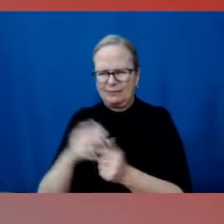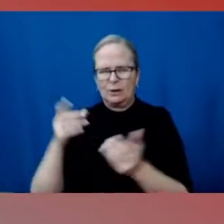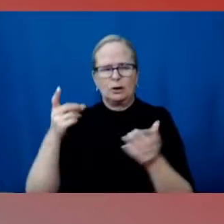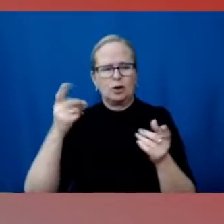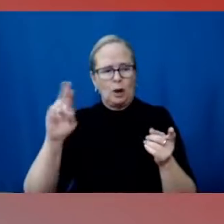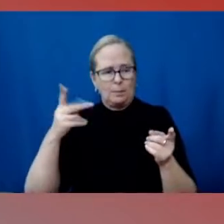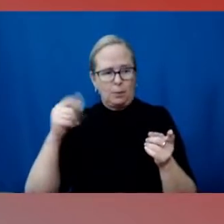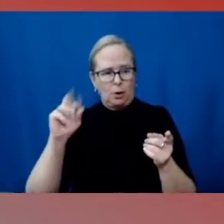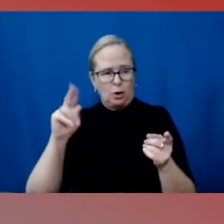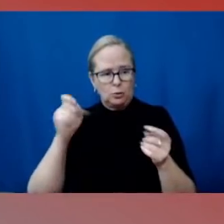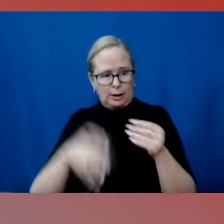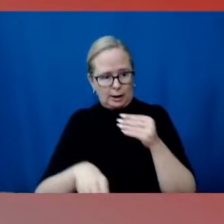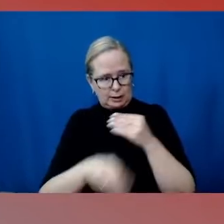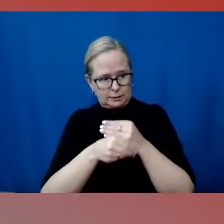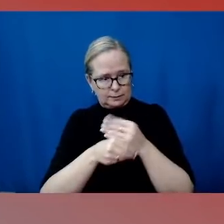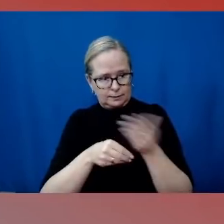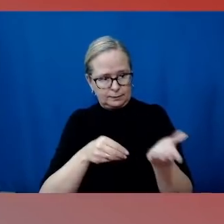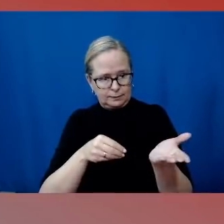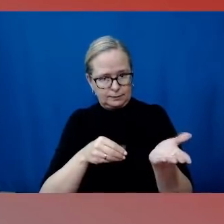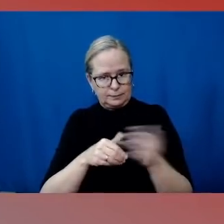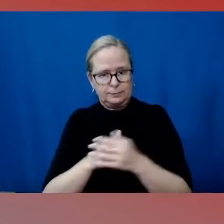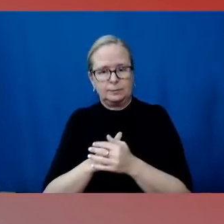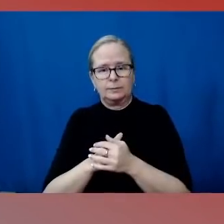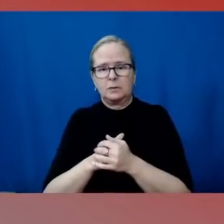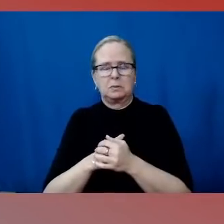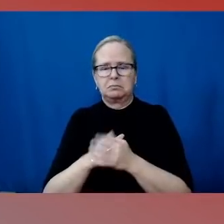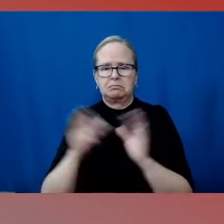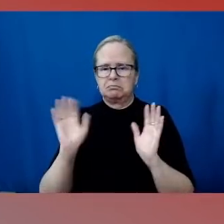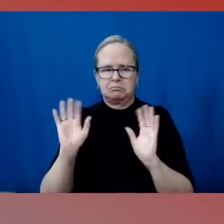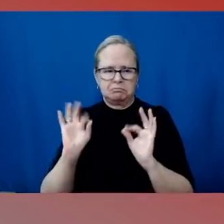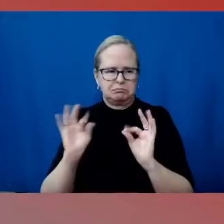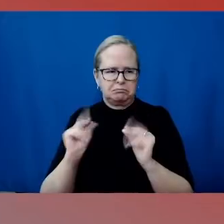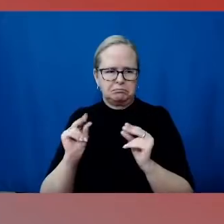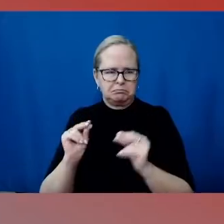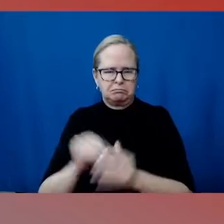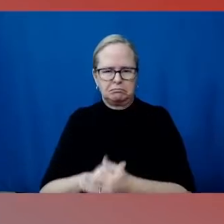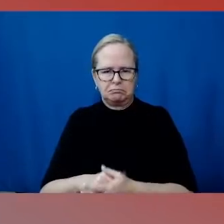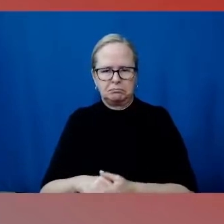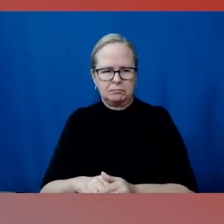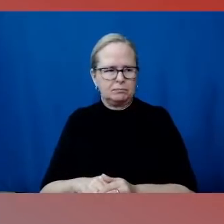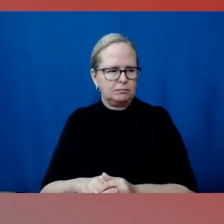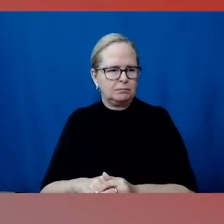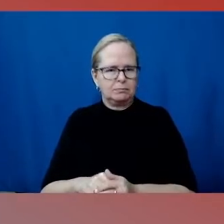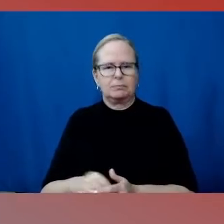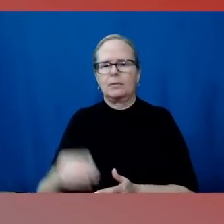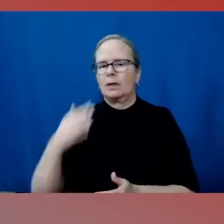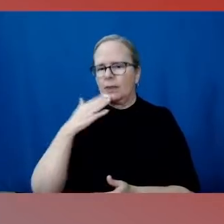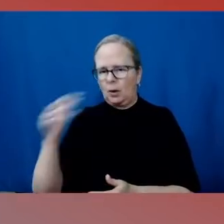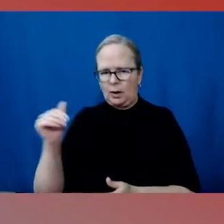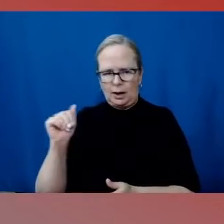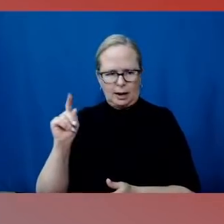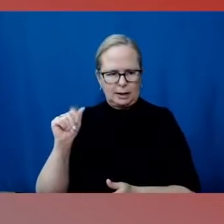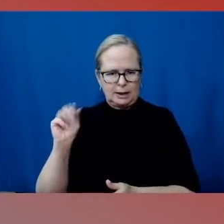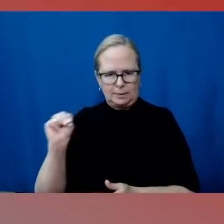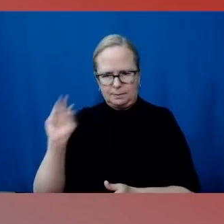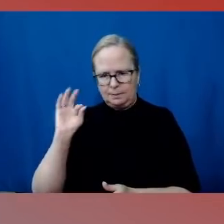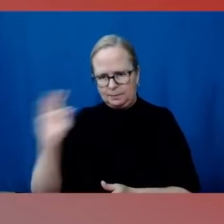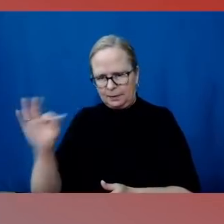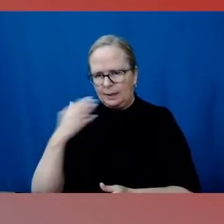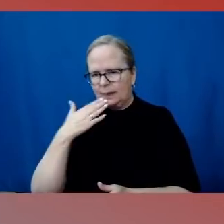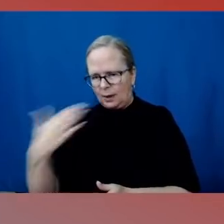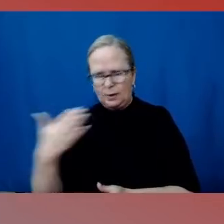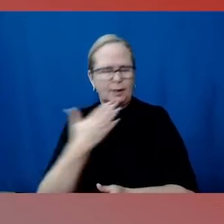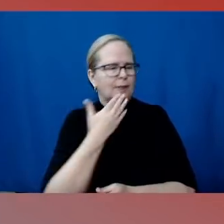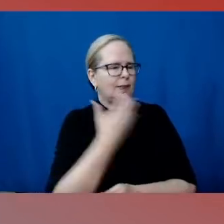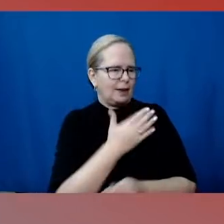Dr. Parks, did you have anything that you wanted to add? No, they covered that definitely. So excellent. Thank you very much